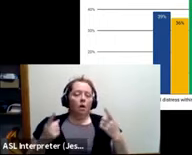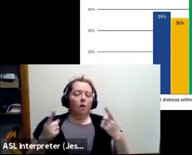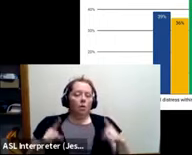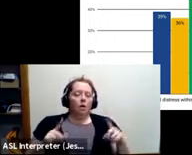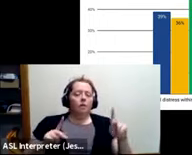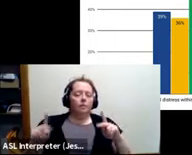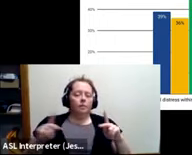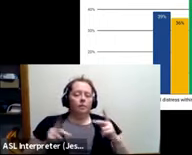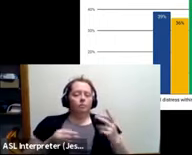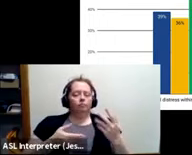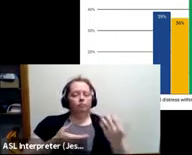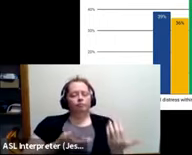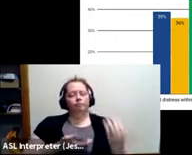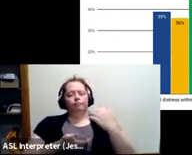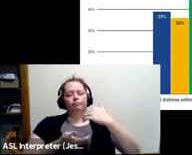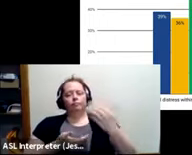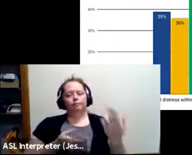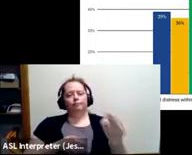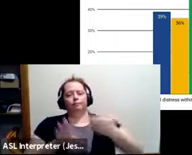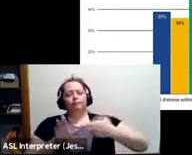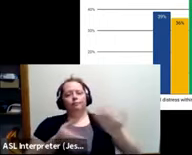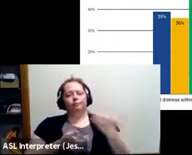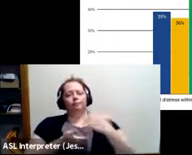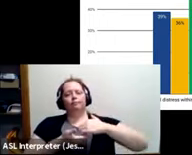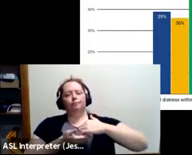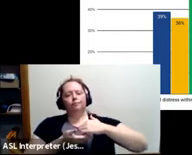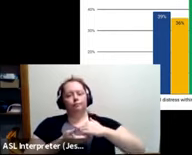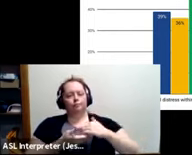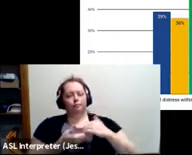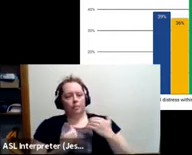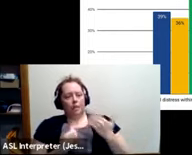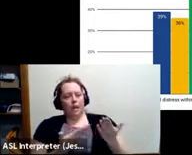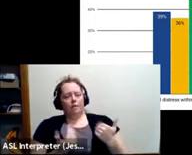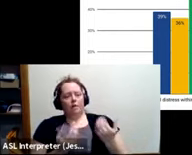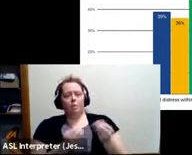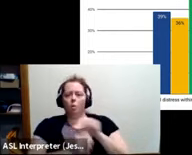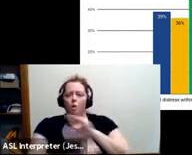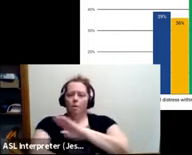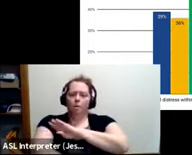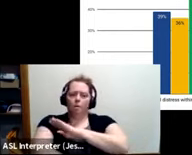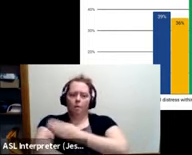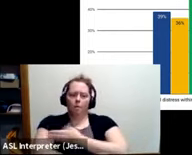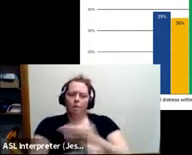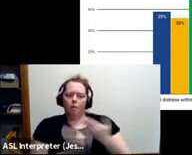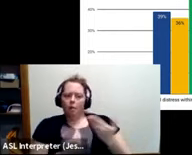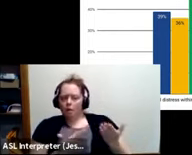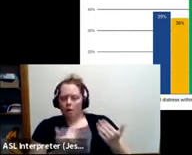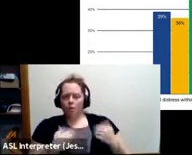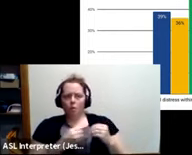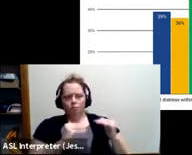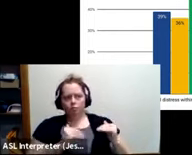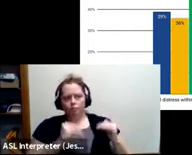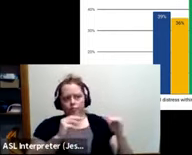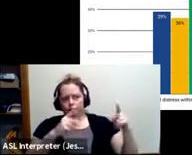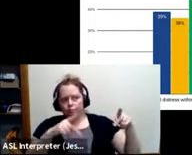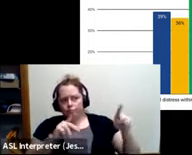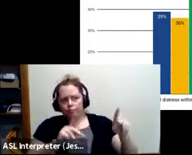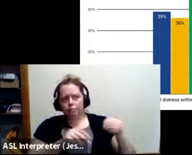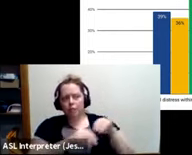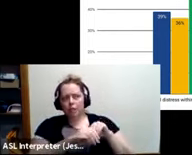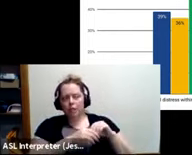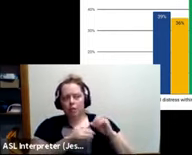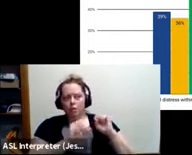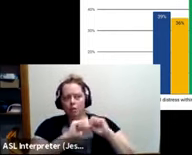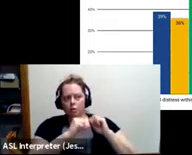allies, who tend to have more power and more privilege in society, when we come to you and we let you know that we are